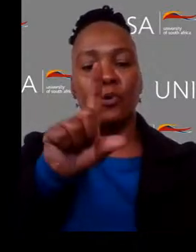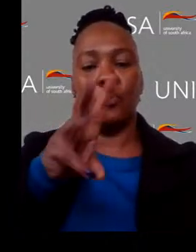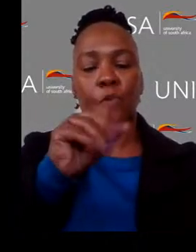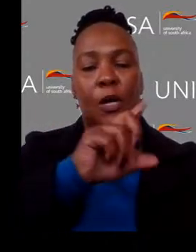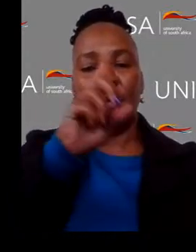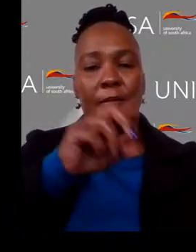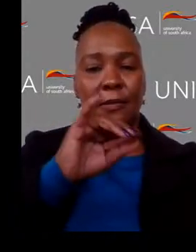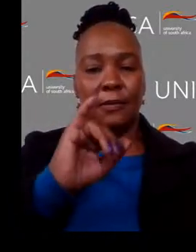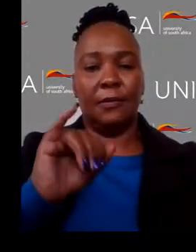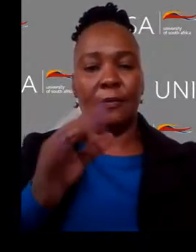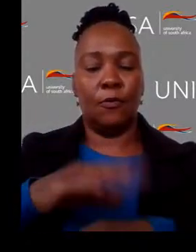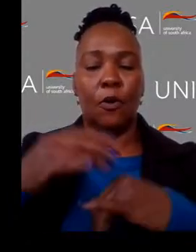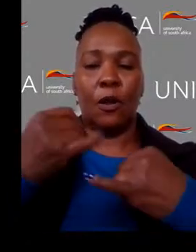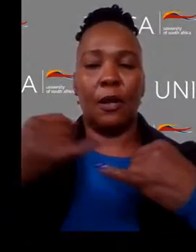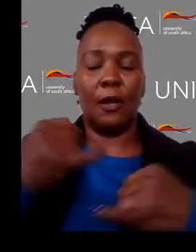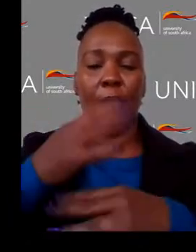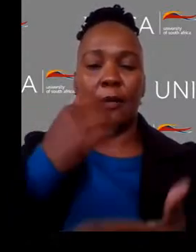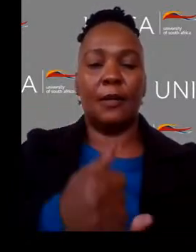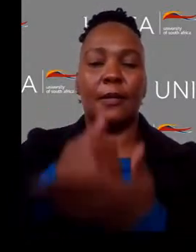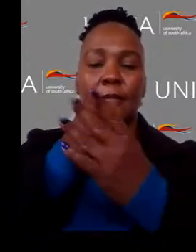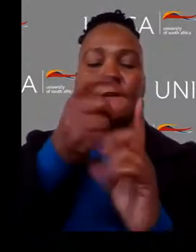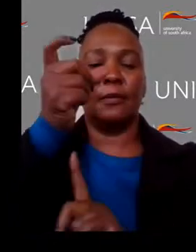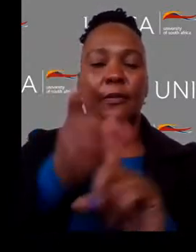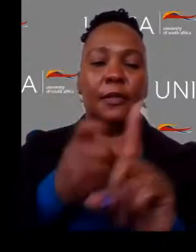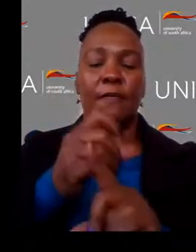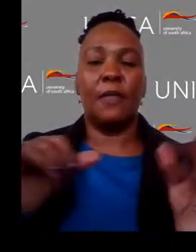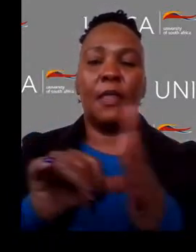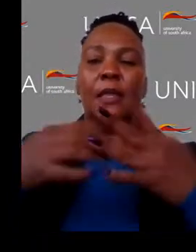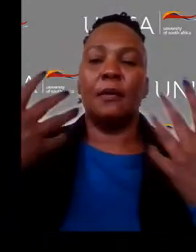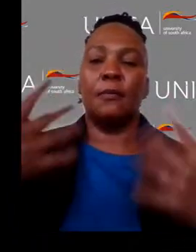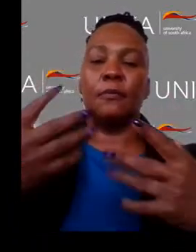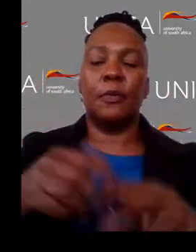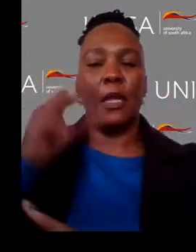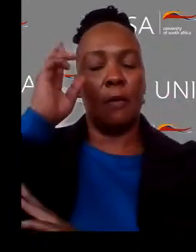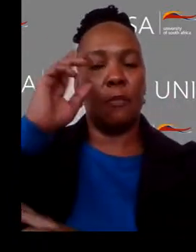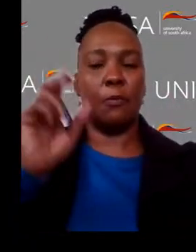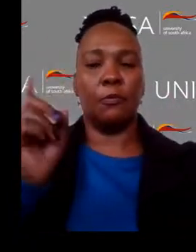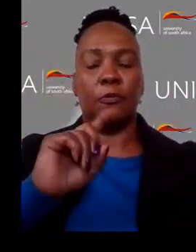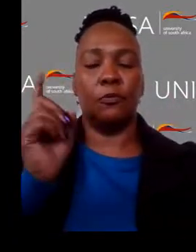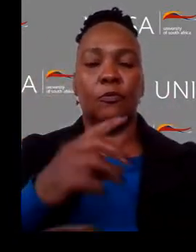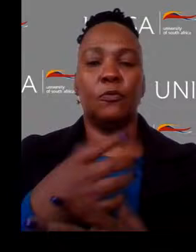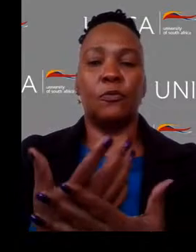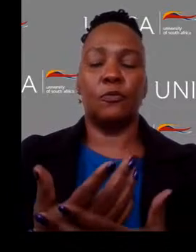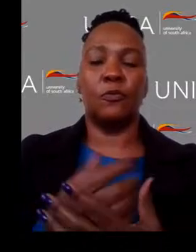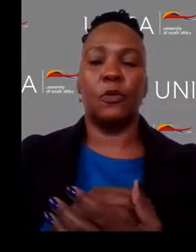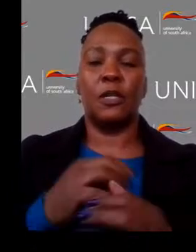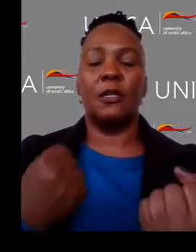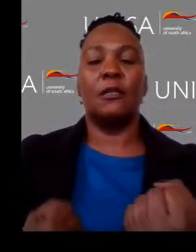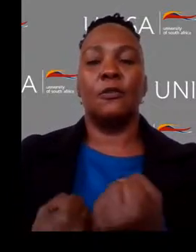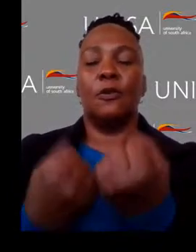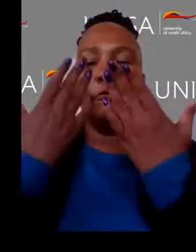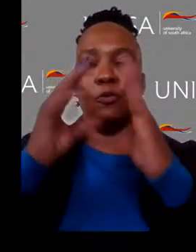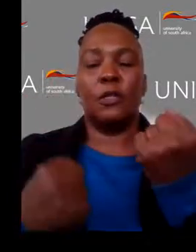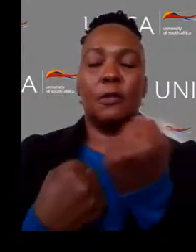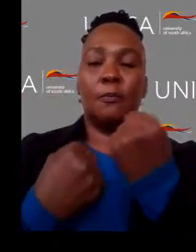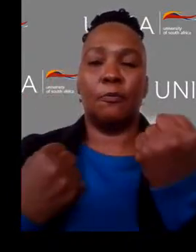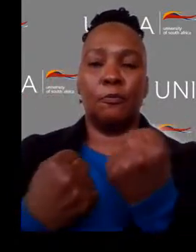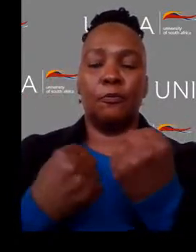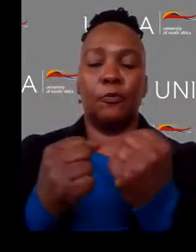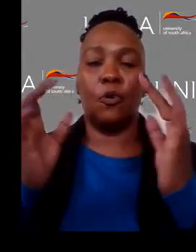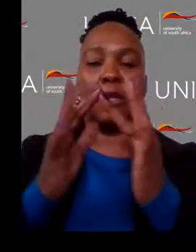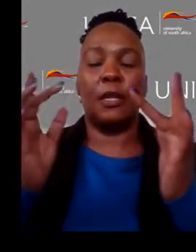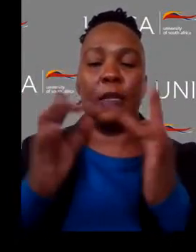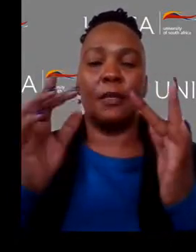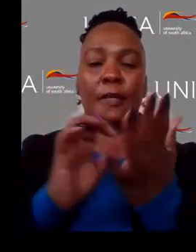assistant. But if it's anything critical, remember to always verify with the Student Support Contact Center. For this, I will